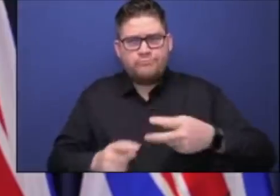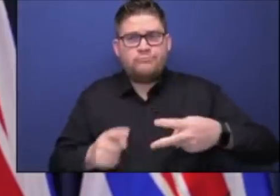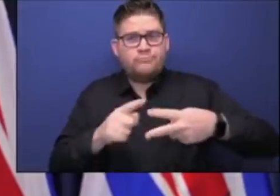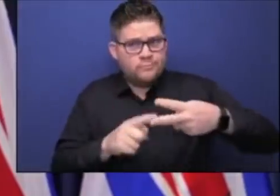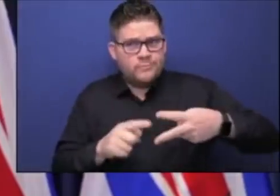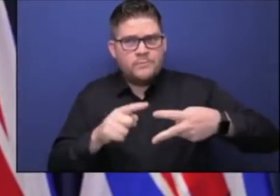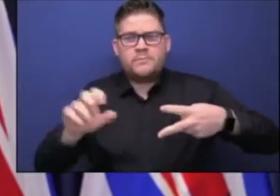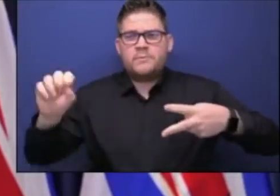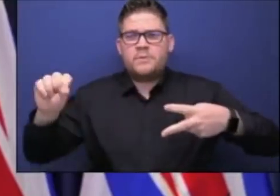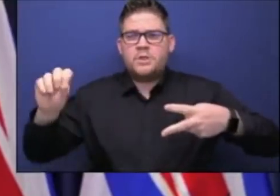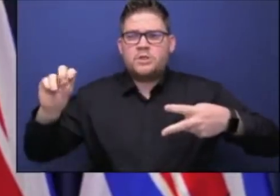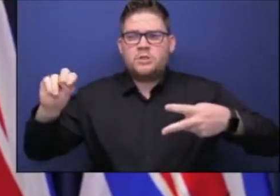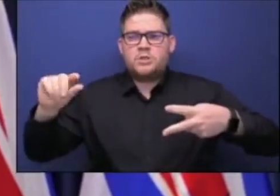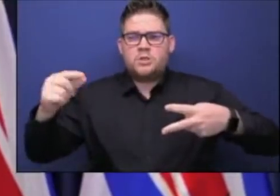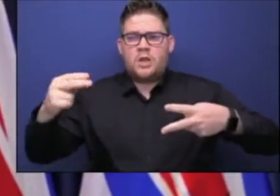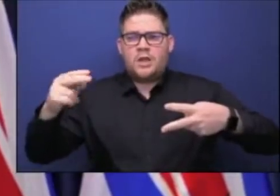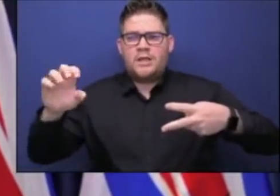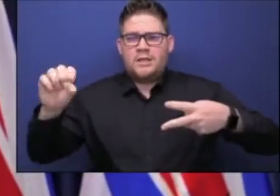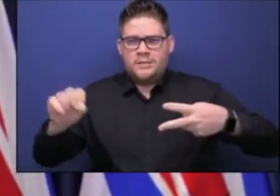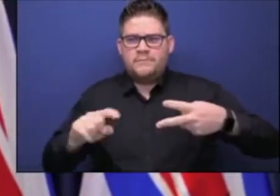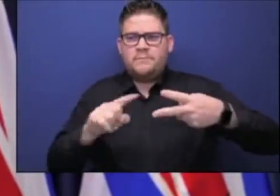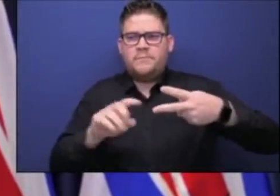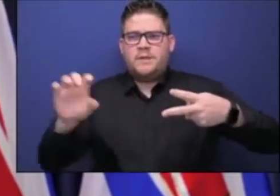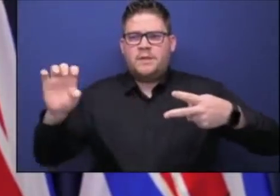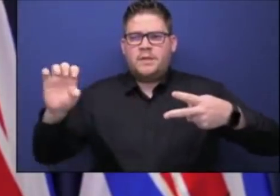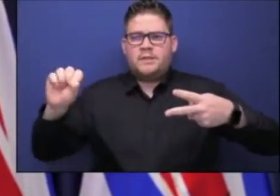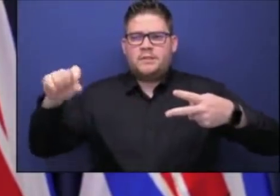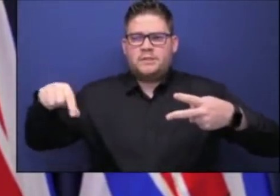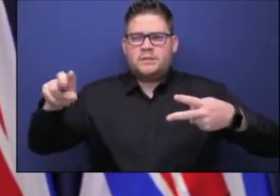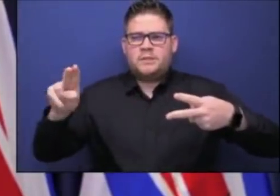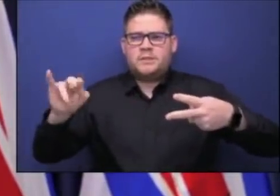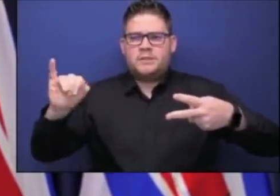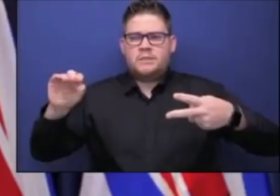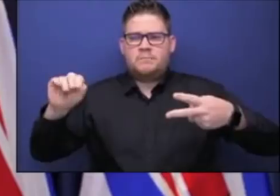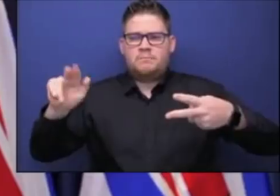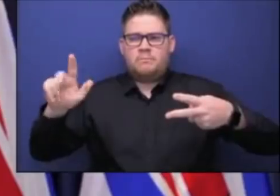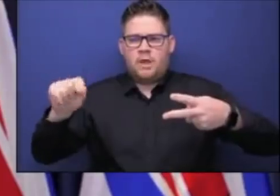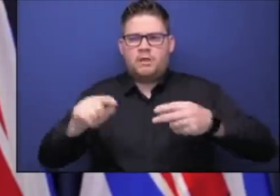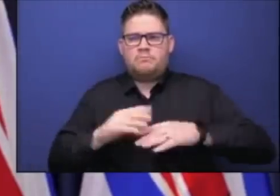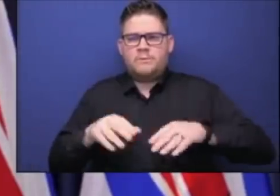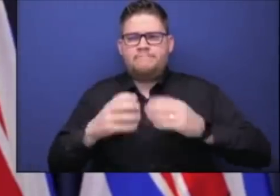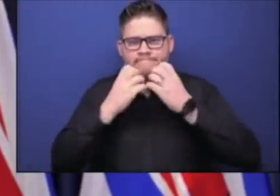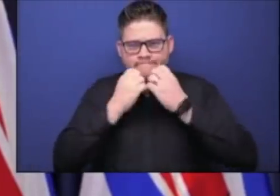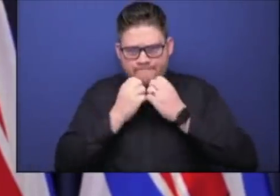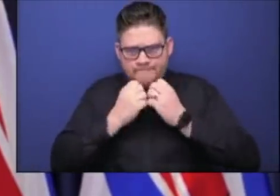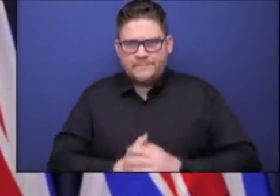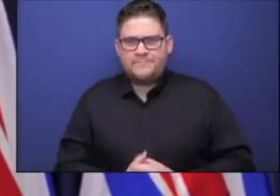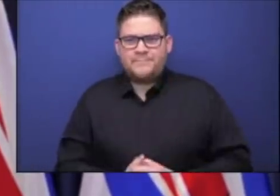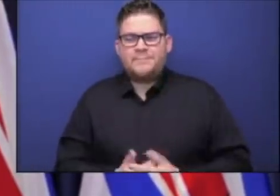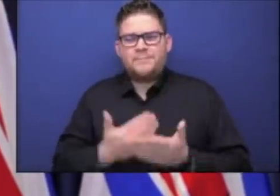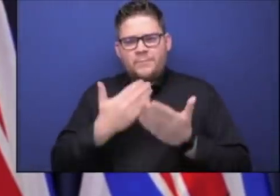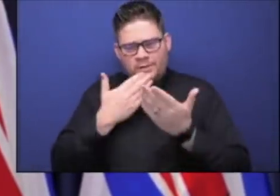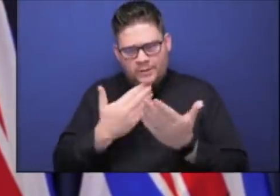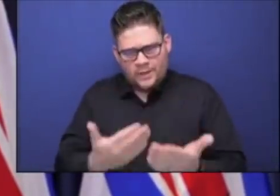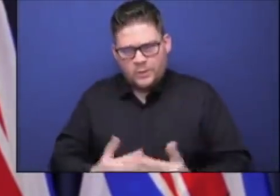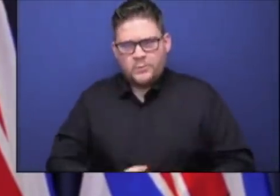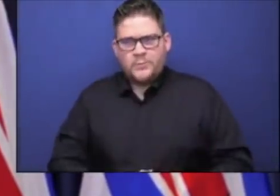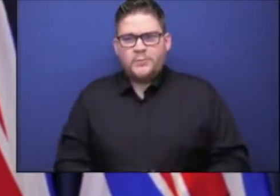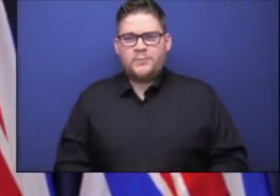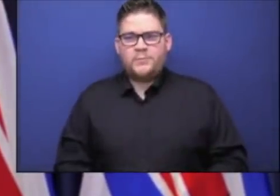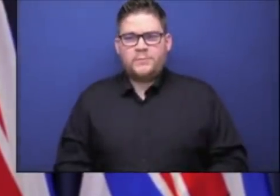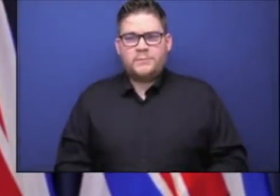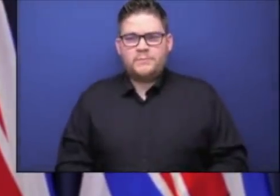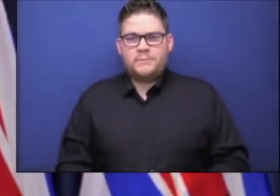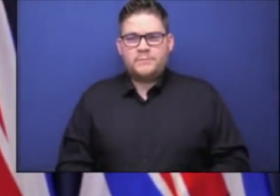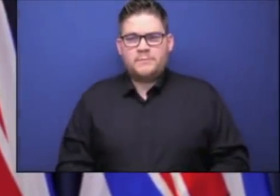Moments ago, David Eby, Minister responsible for housing, introduced legislation that will make life better for renters and rental housing